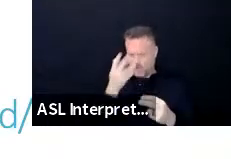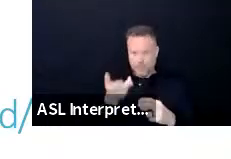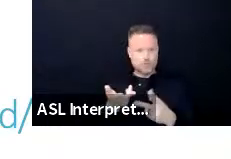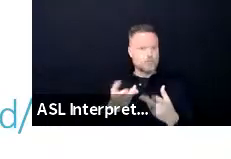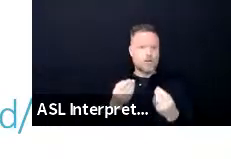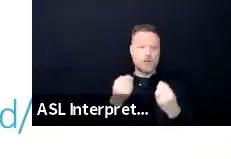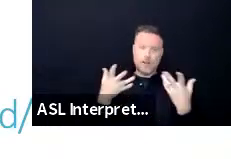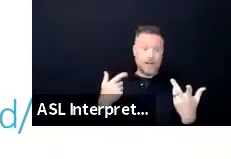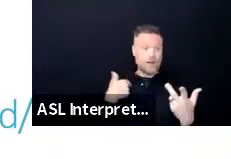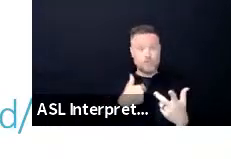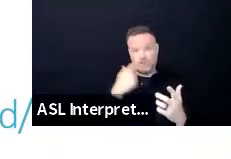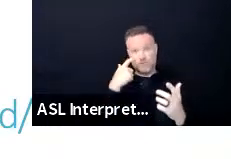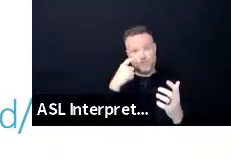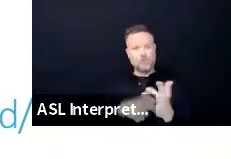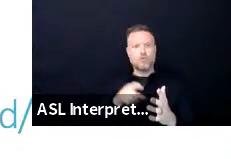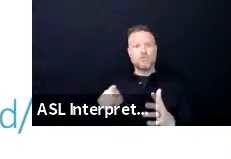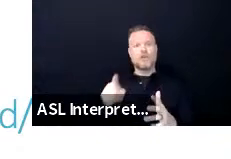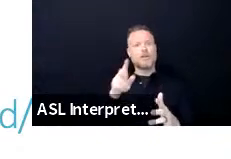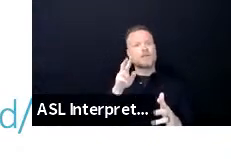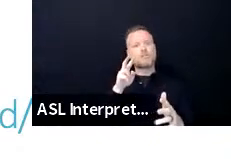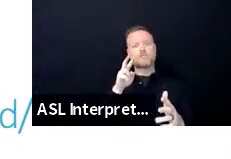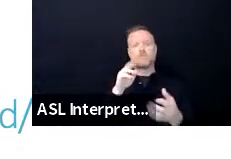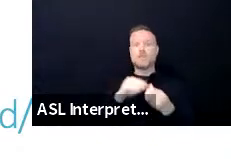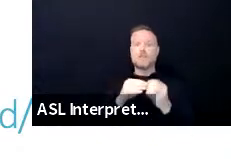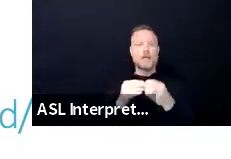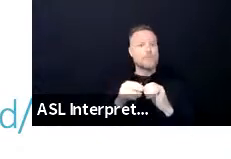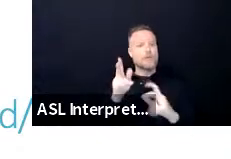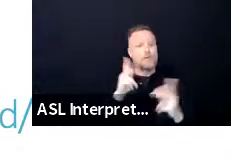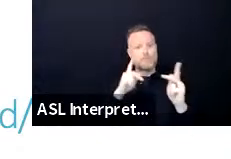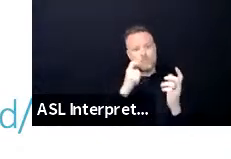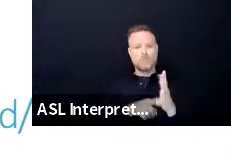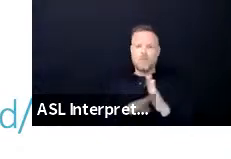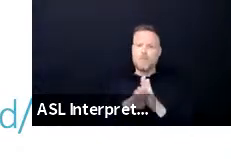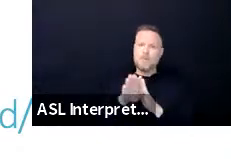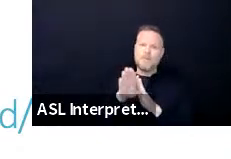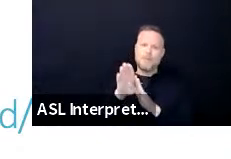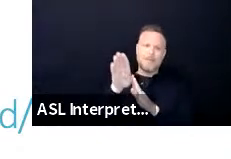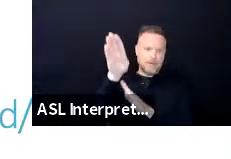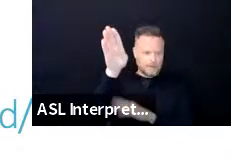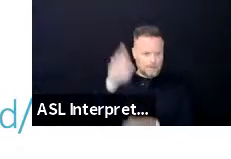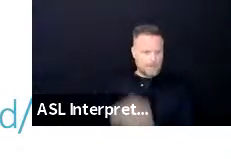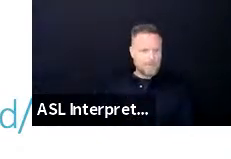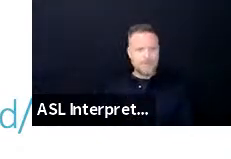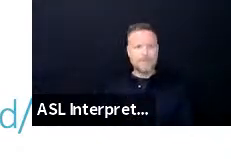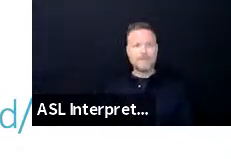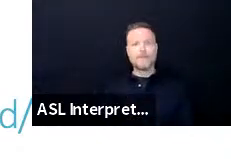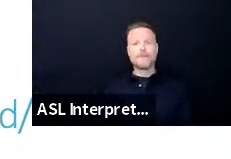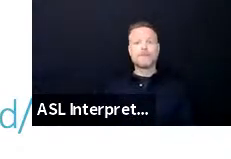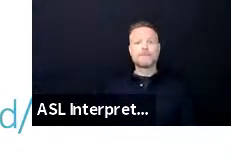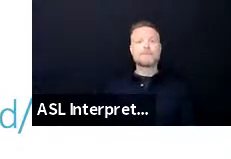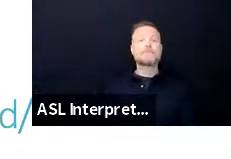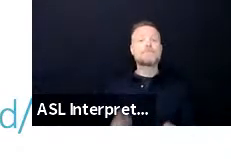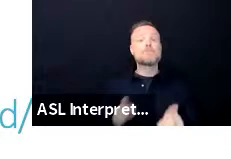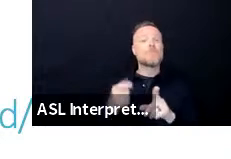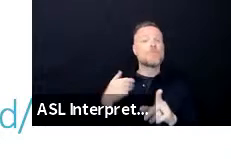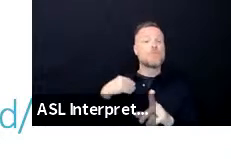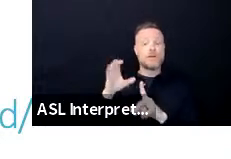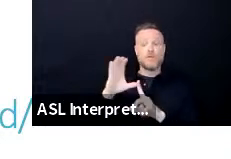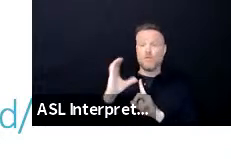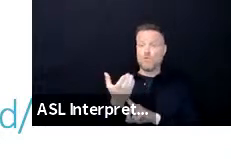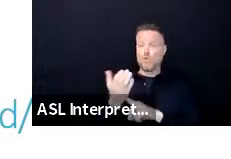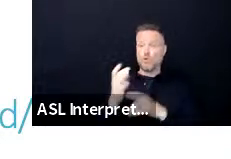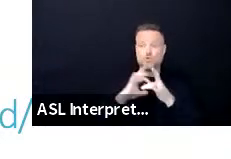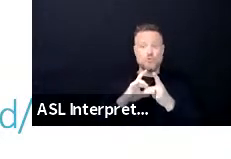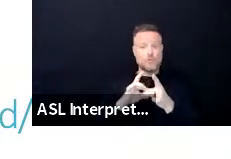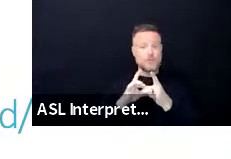So we clearly are meeting a need in the community, and that's been very successful. We've also been working on creating culturally relevant and bilingual